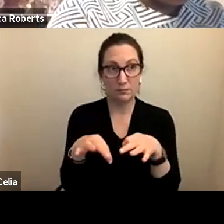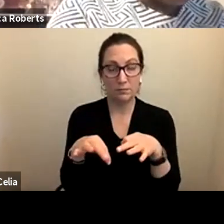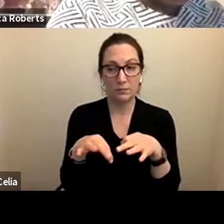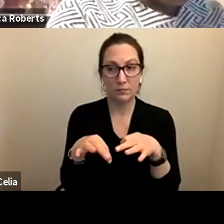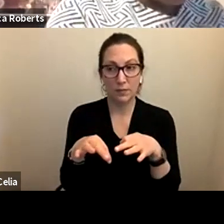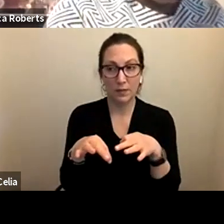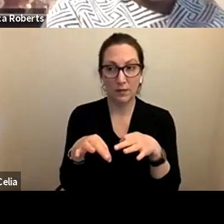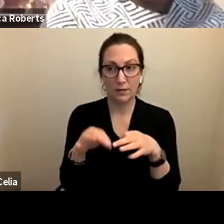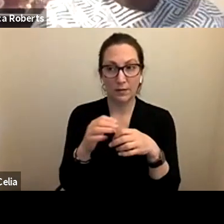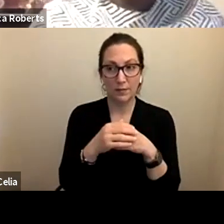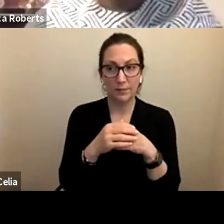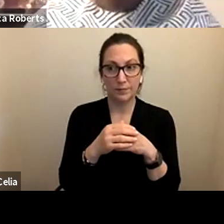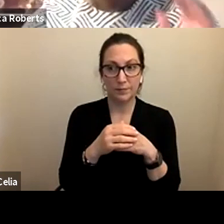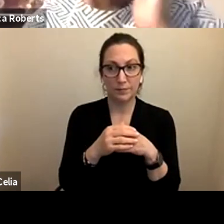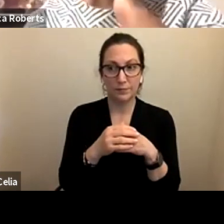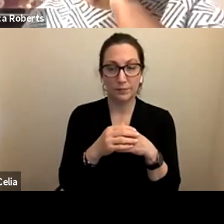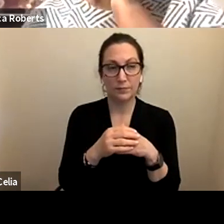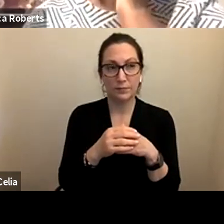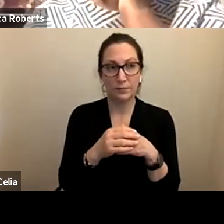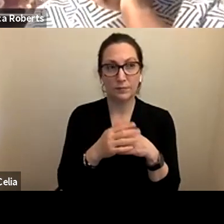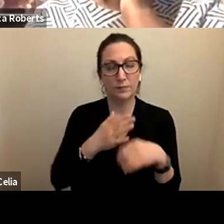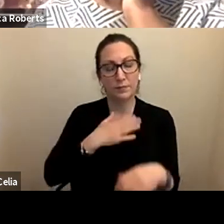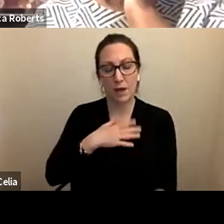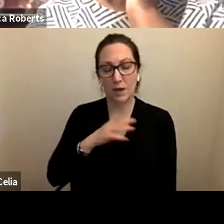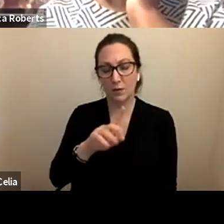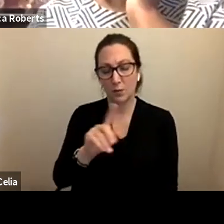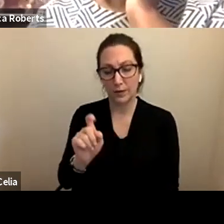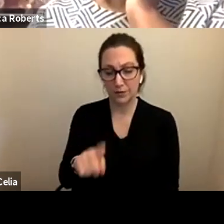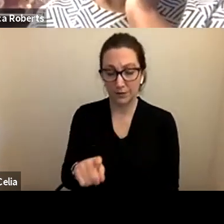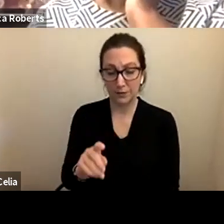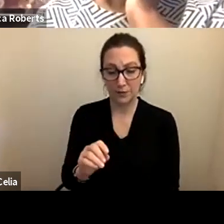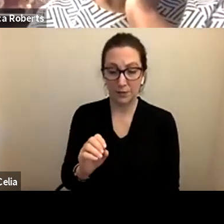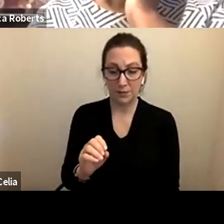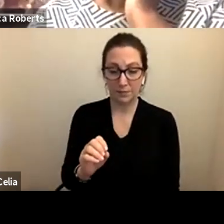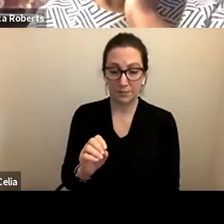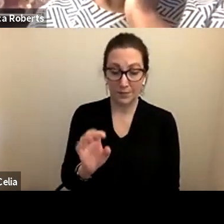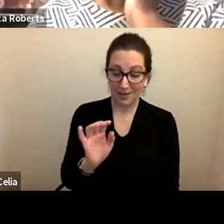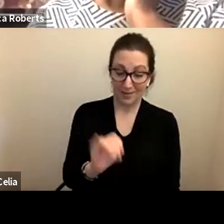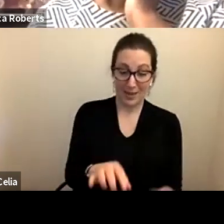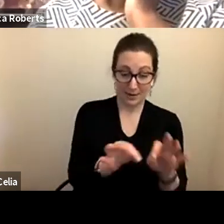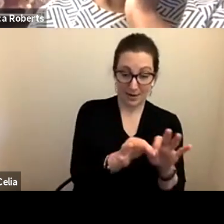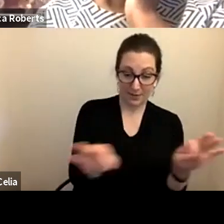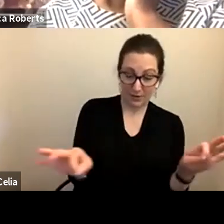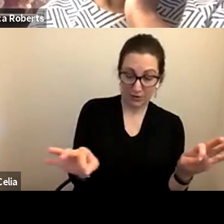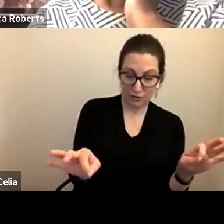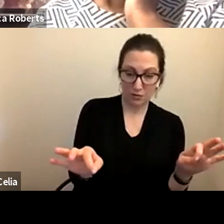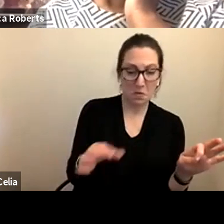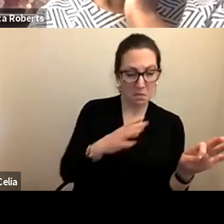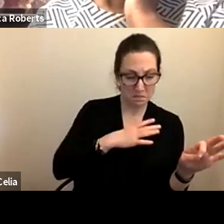the question I would raise is, given that definition, then how are they